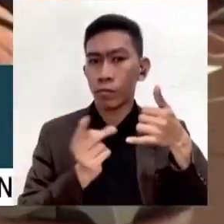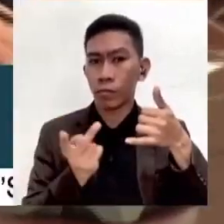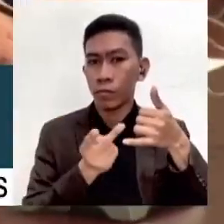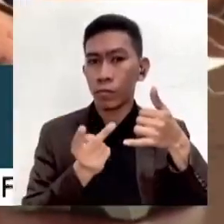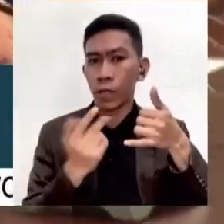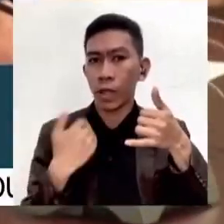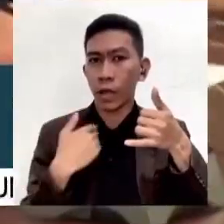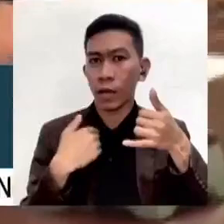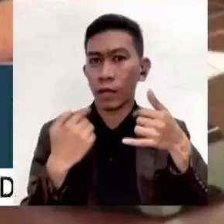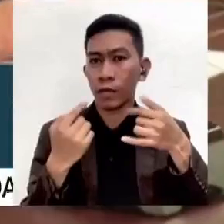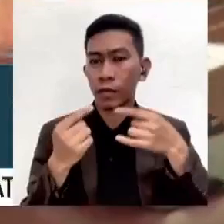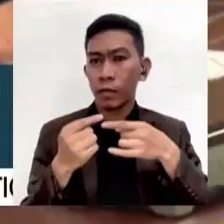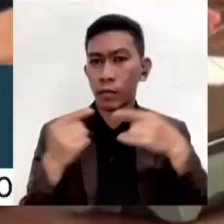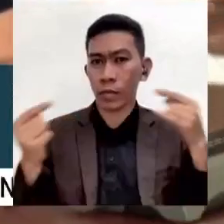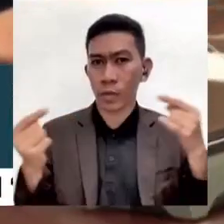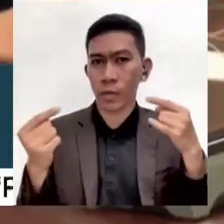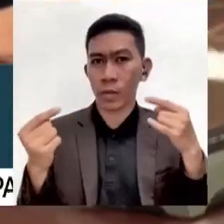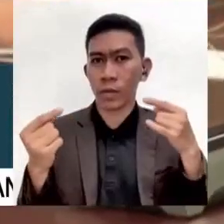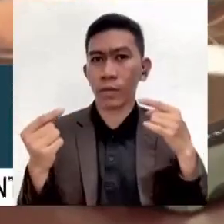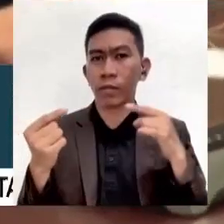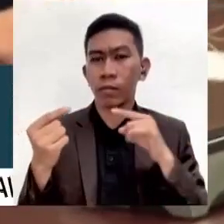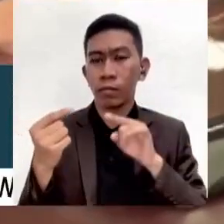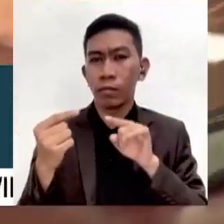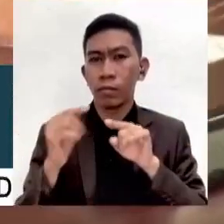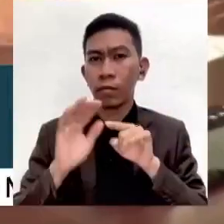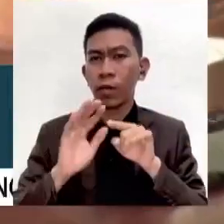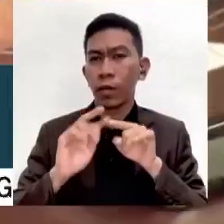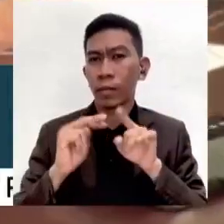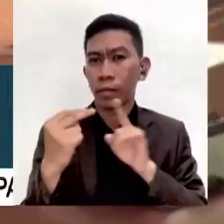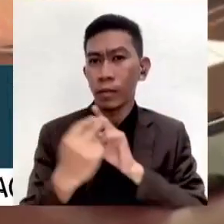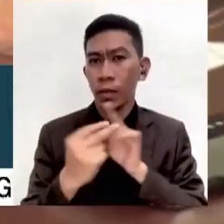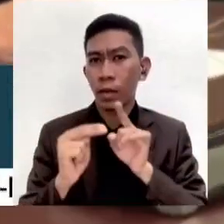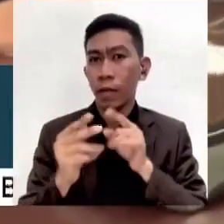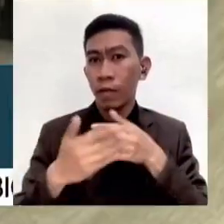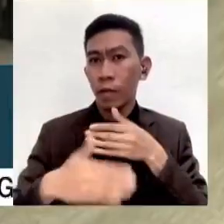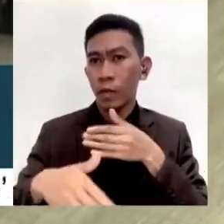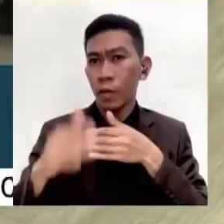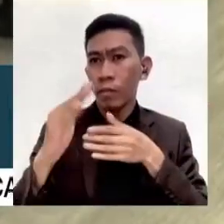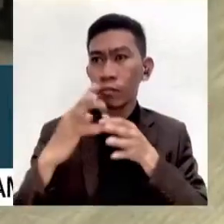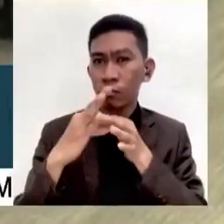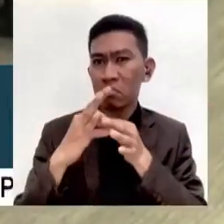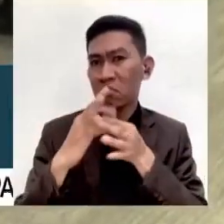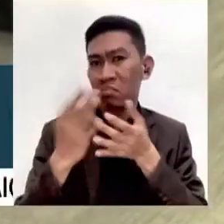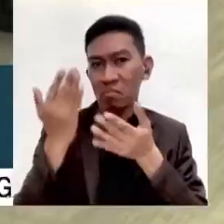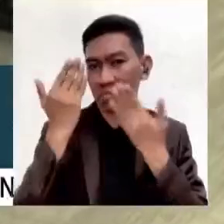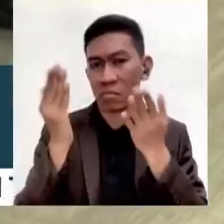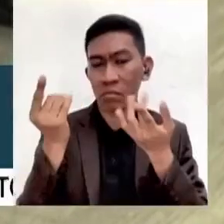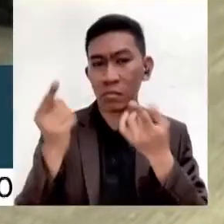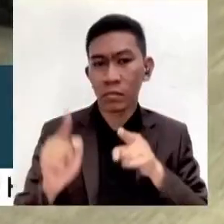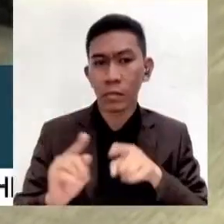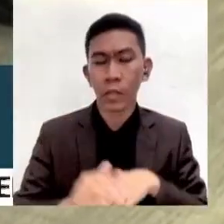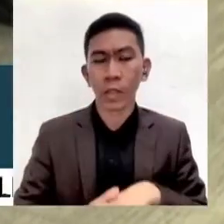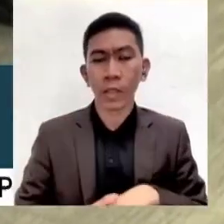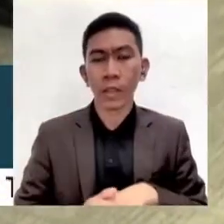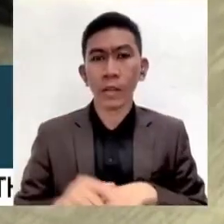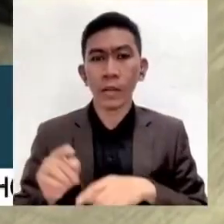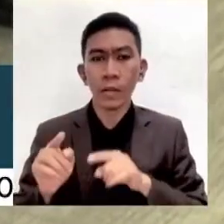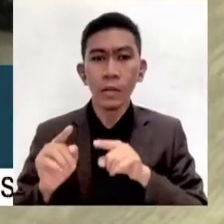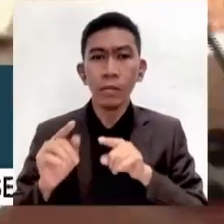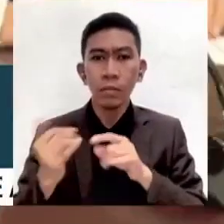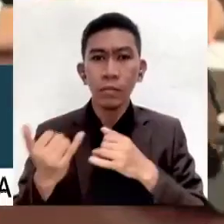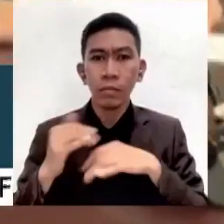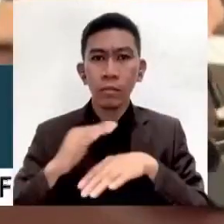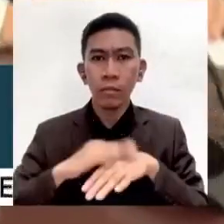their ties uncertain. He also rehashed statements from Beijing's foreign ministry on how Manila is the